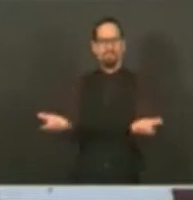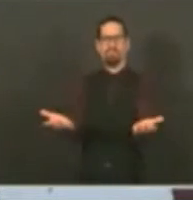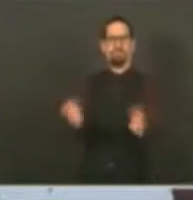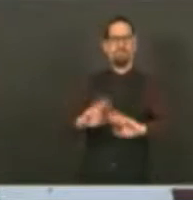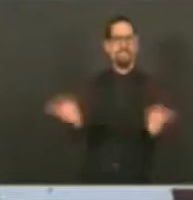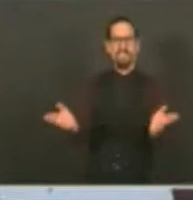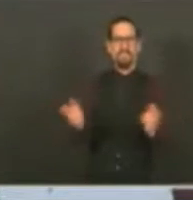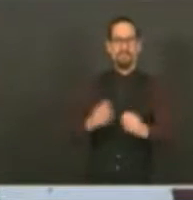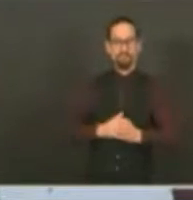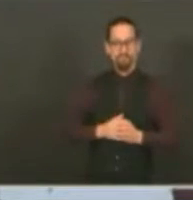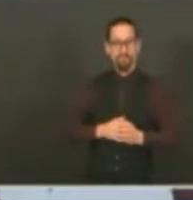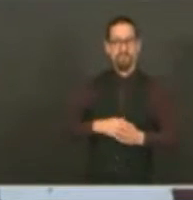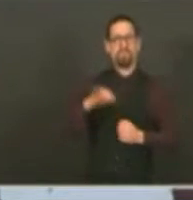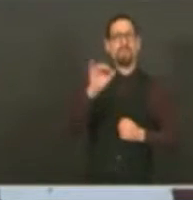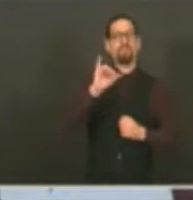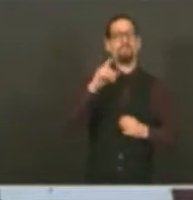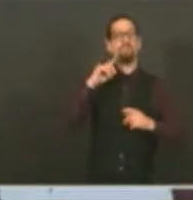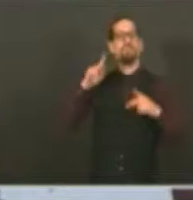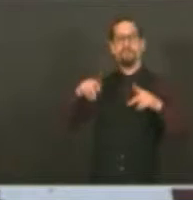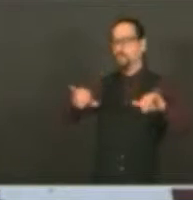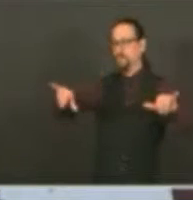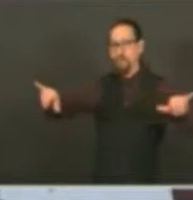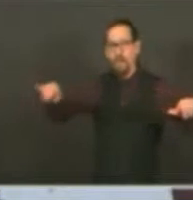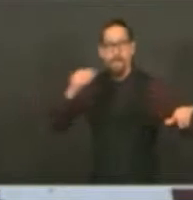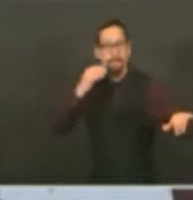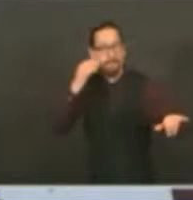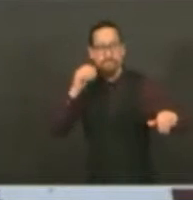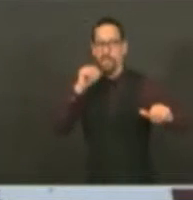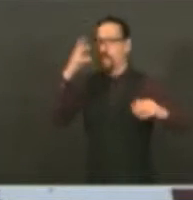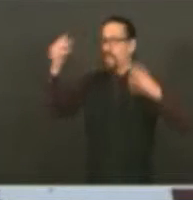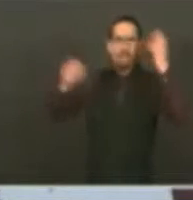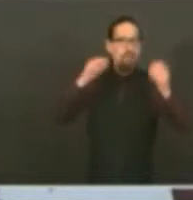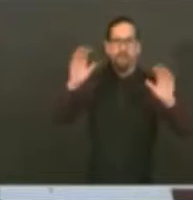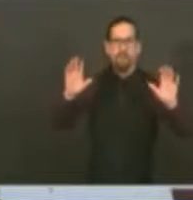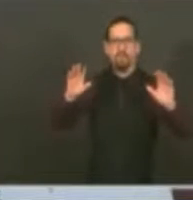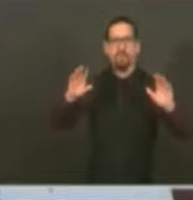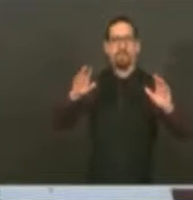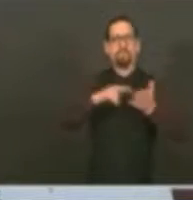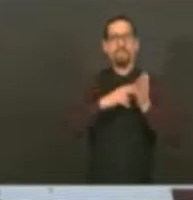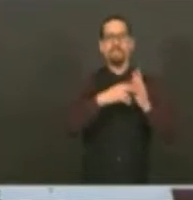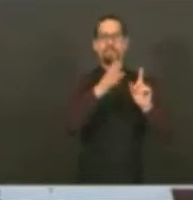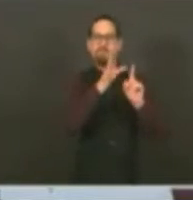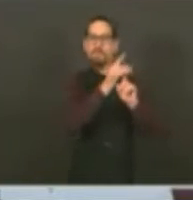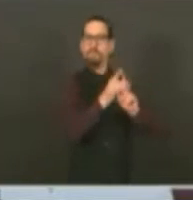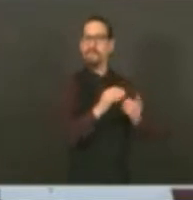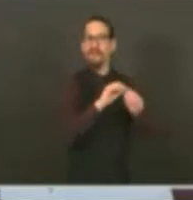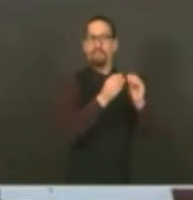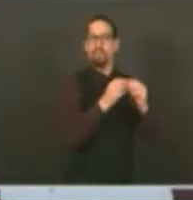goes down, cases go down. When mask wearing goes up, cases go down. So,